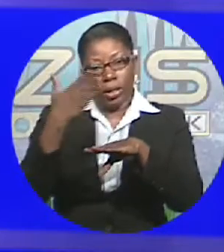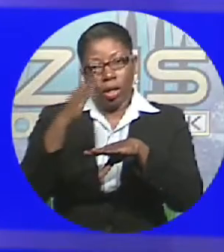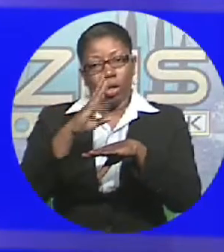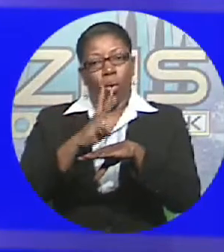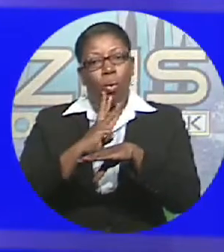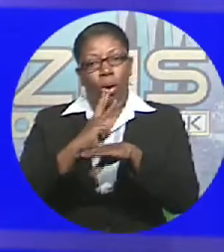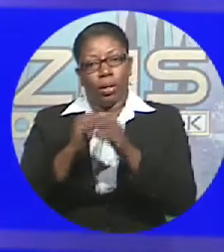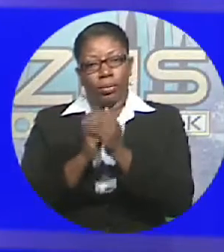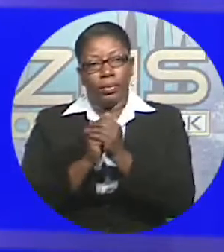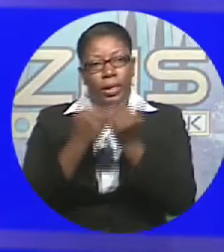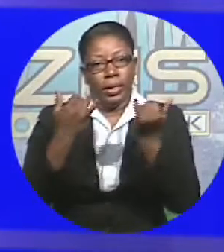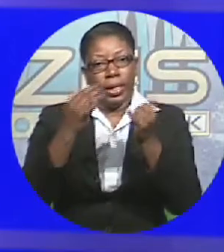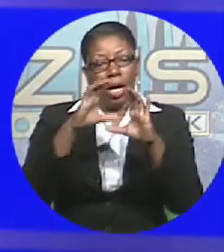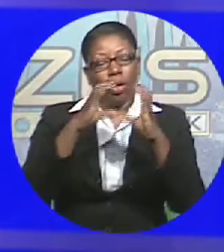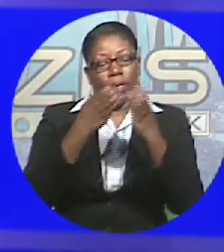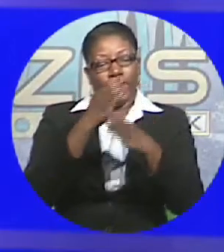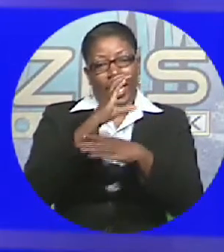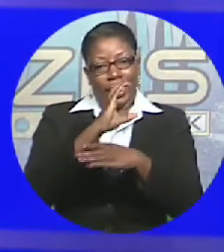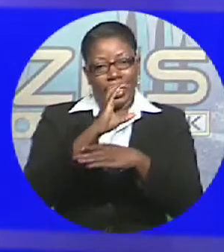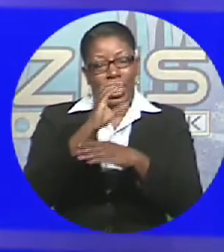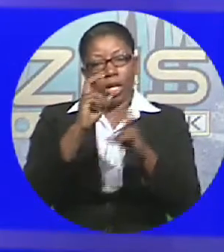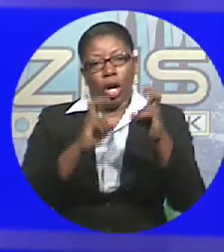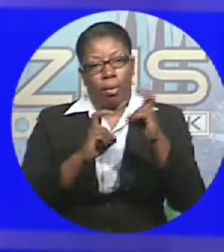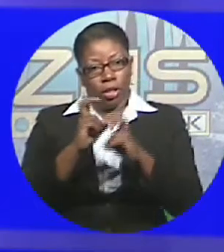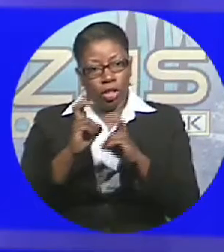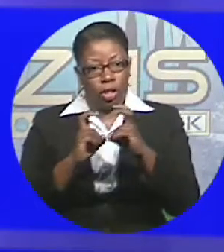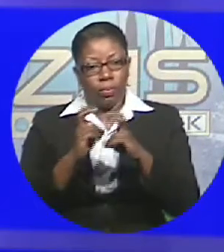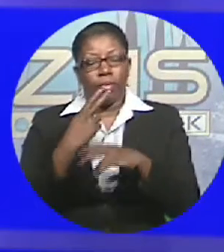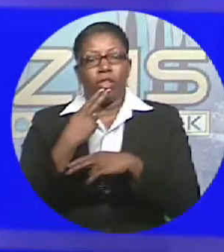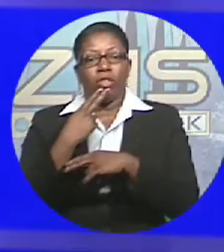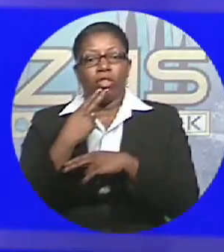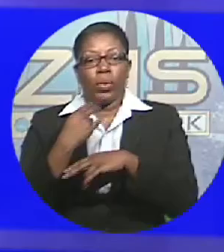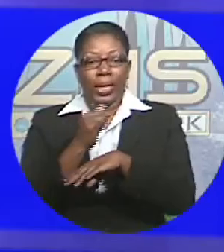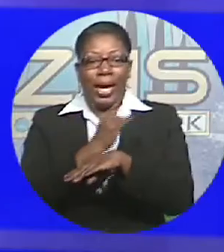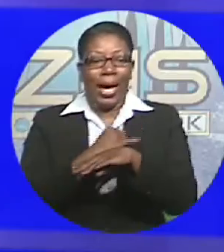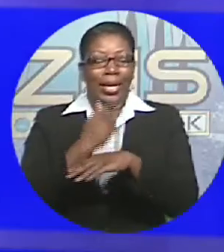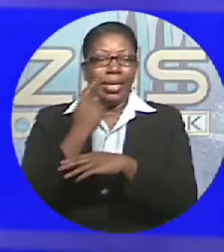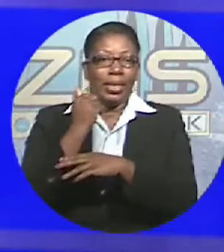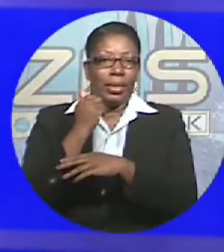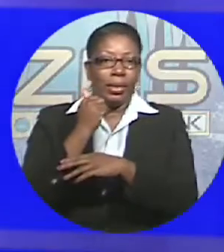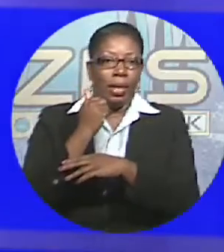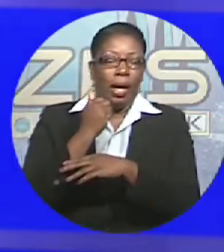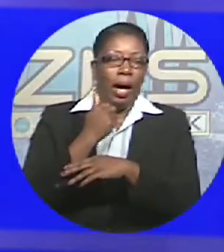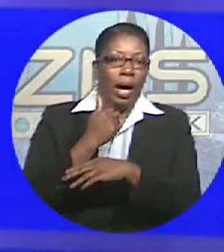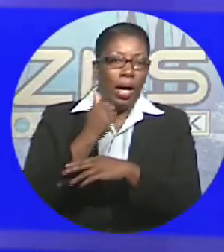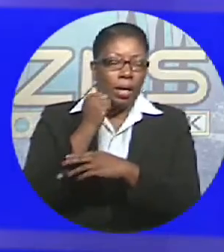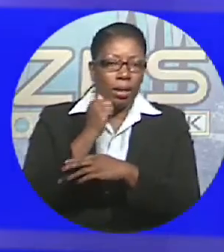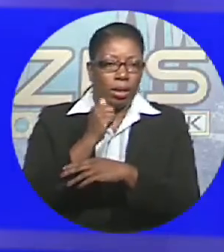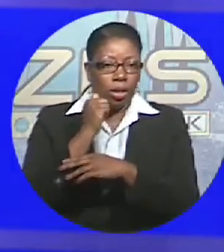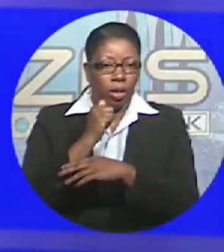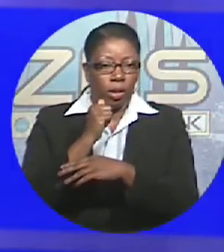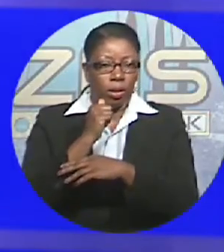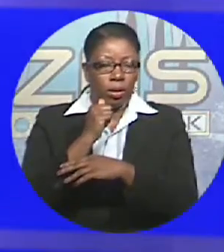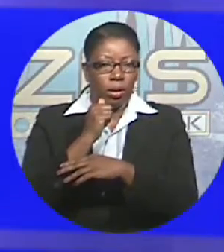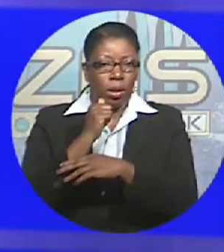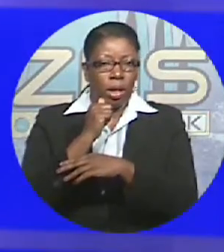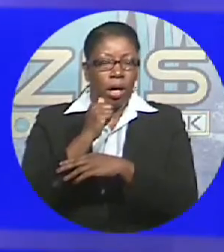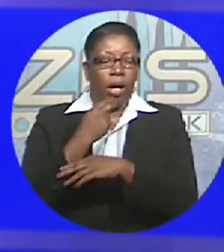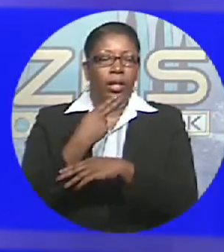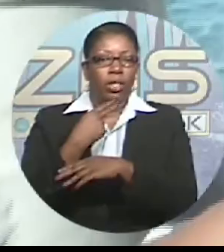in Class C. Among those in competition this time around, Sweet Island Gal, the ace who draw WG Thunderbird, and Dream